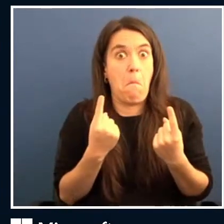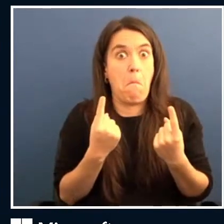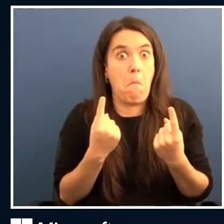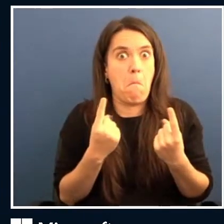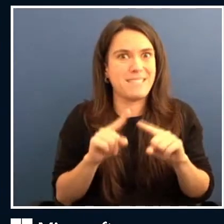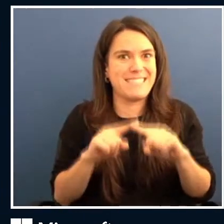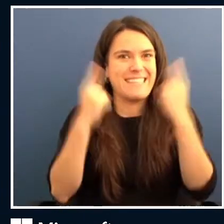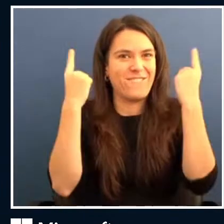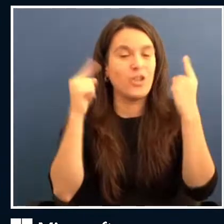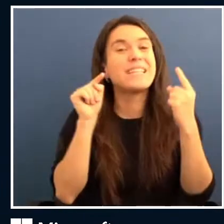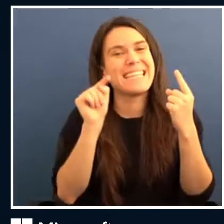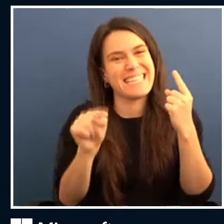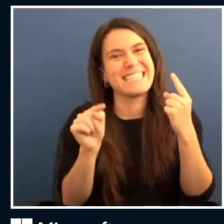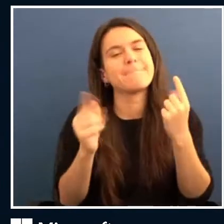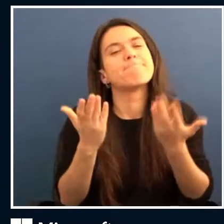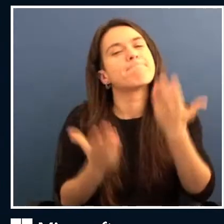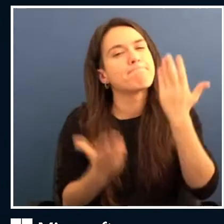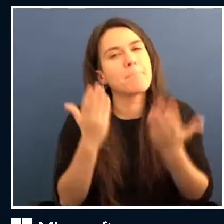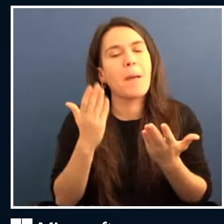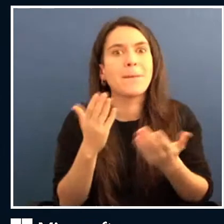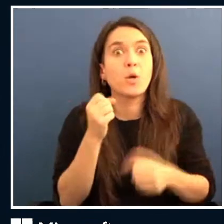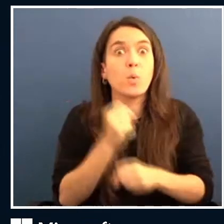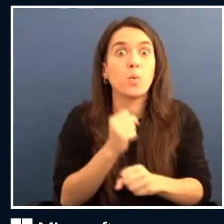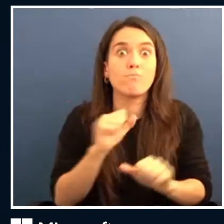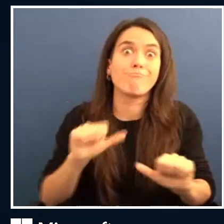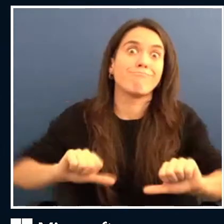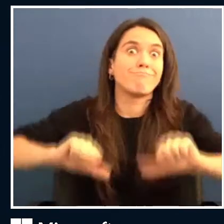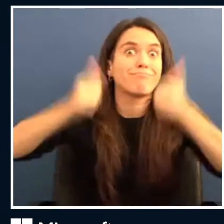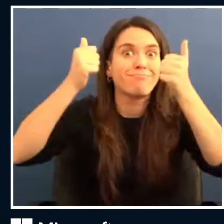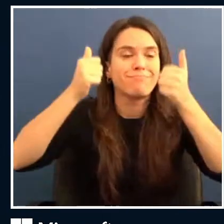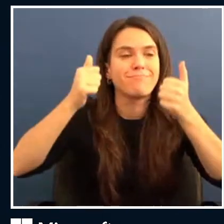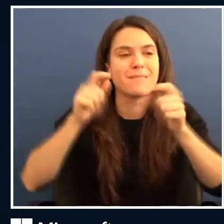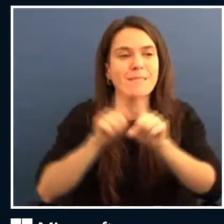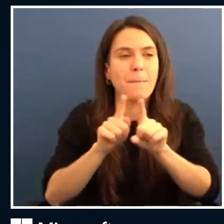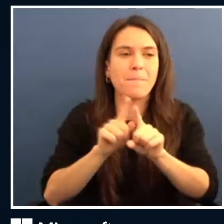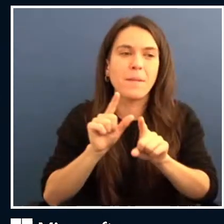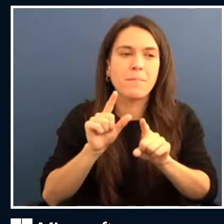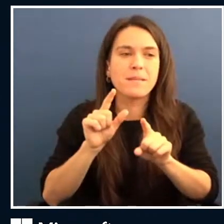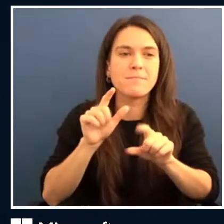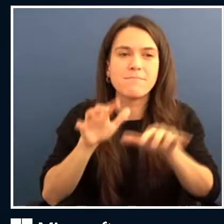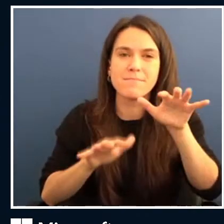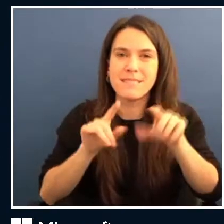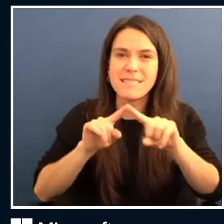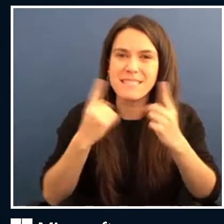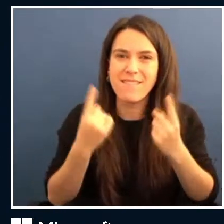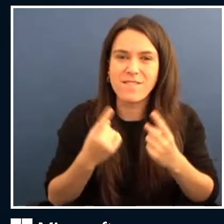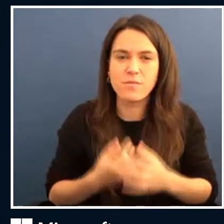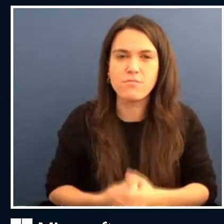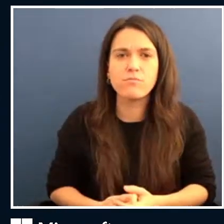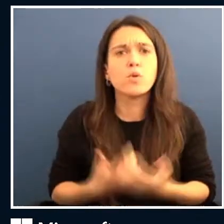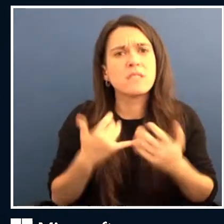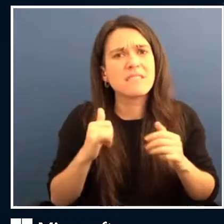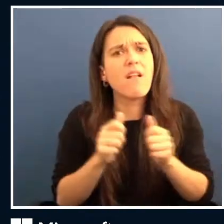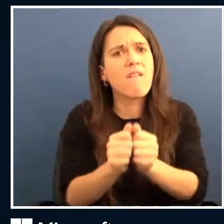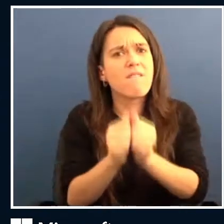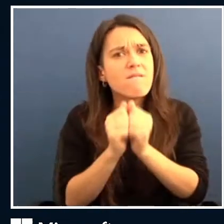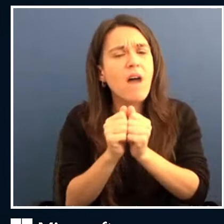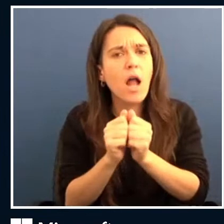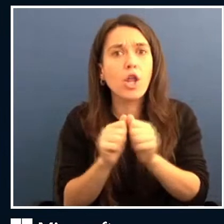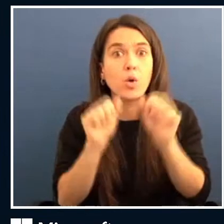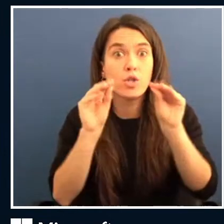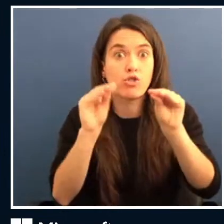then it might not work as good as your own TensorFlow model. So there is still value in training your own models, even though it's much more